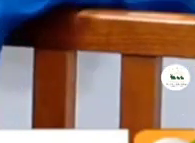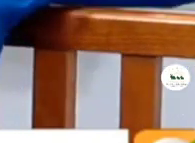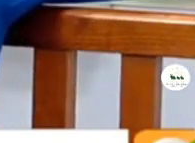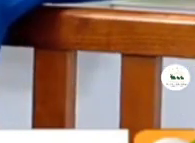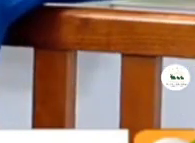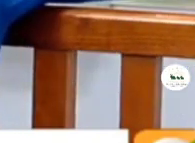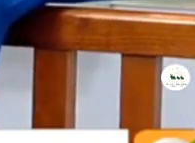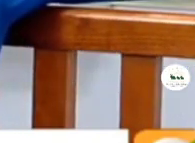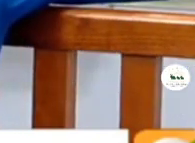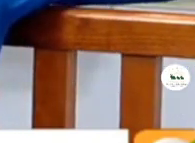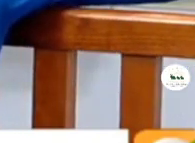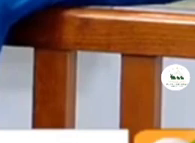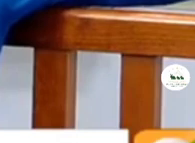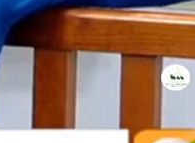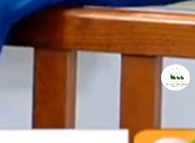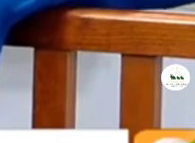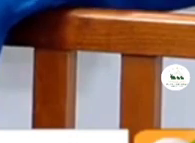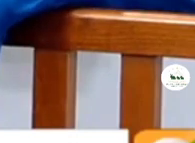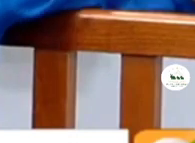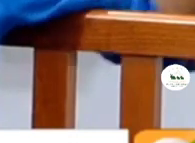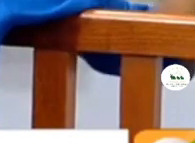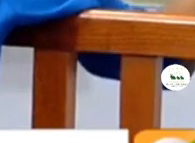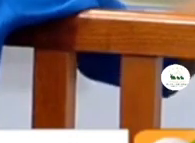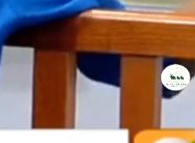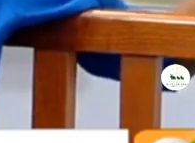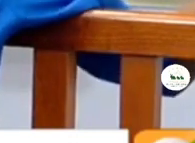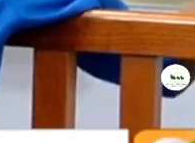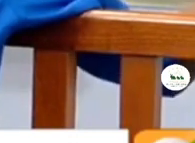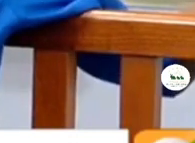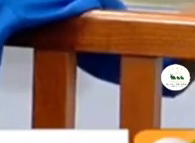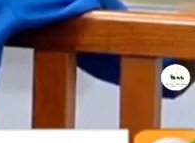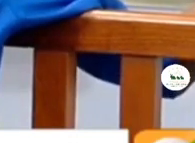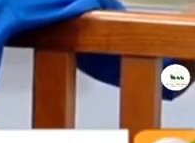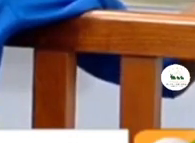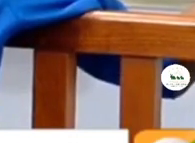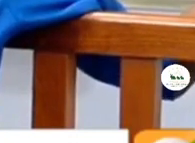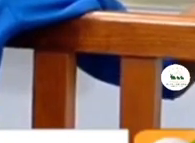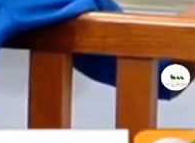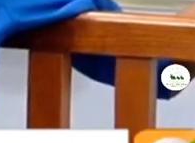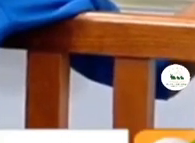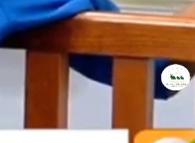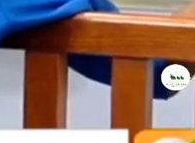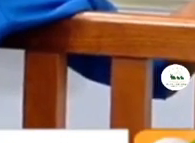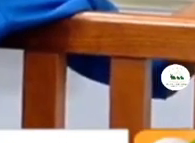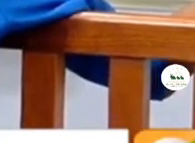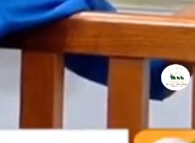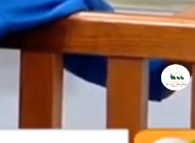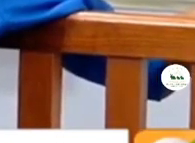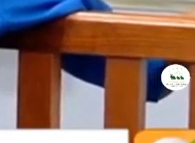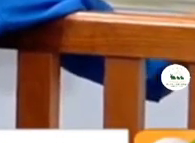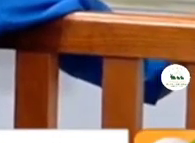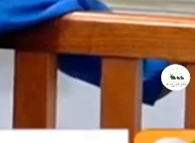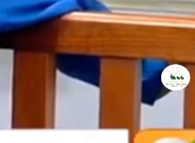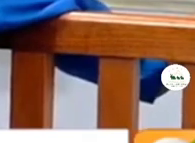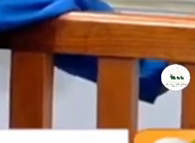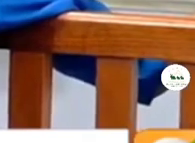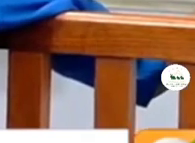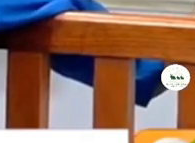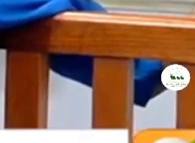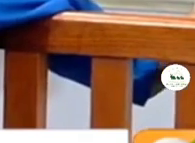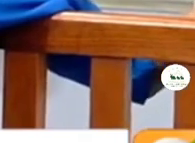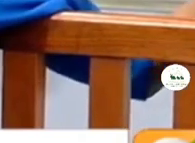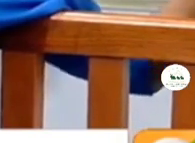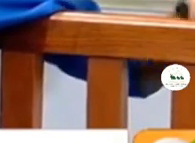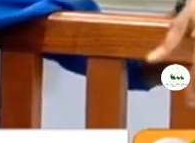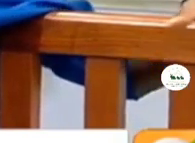another. It is that clique at the top which has created that particular construction,